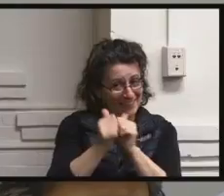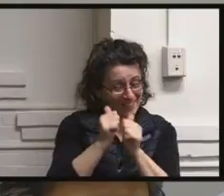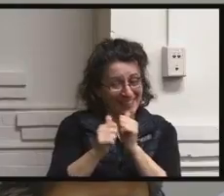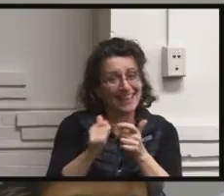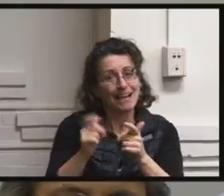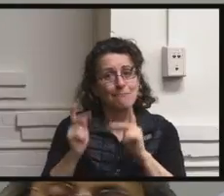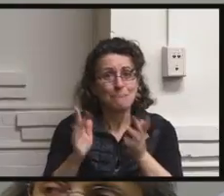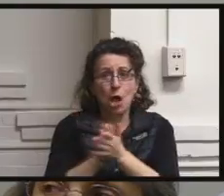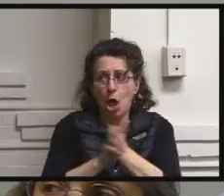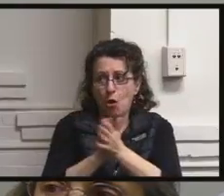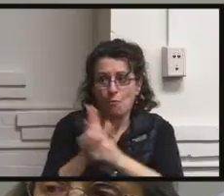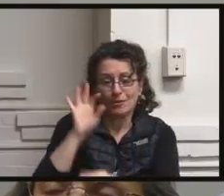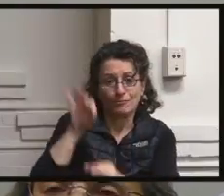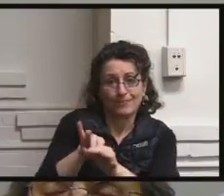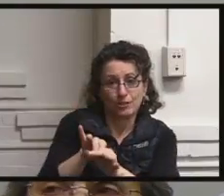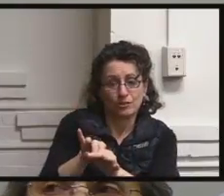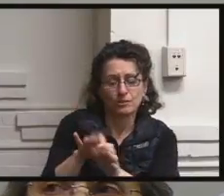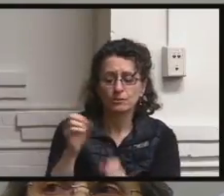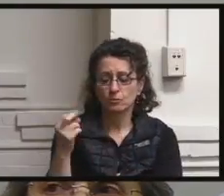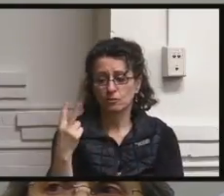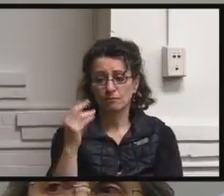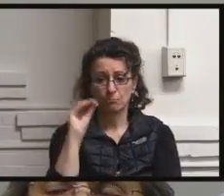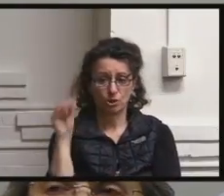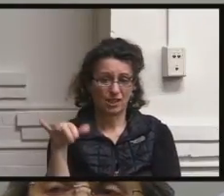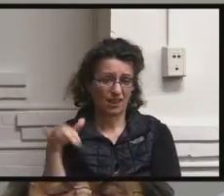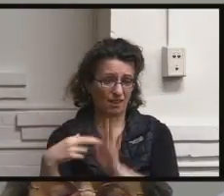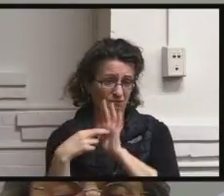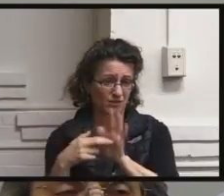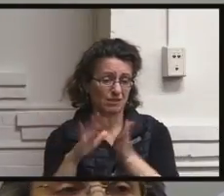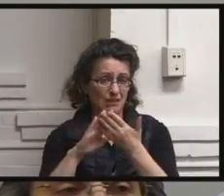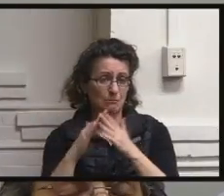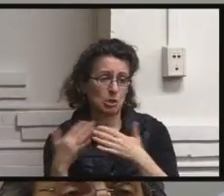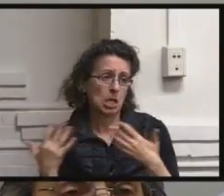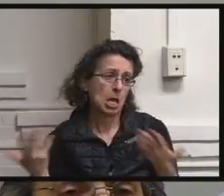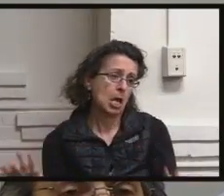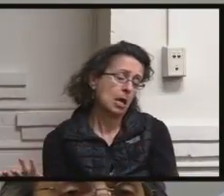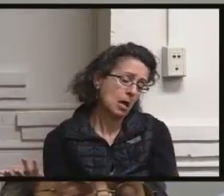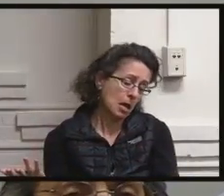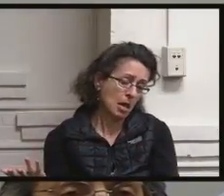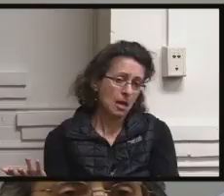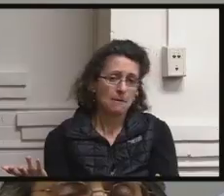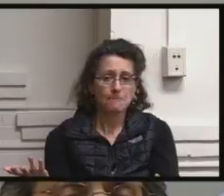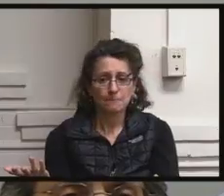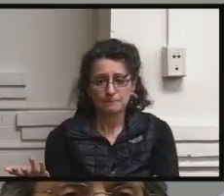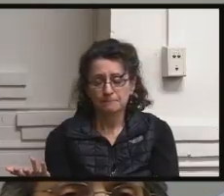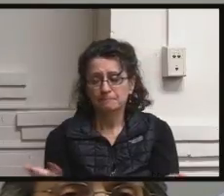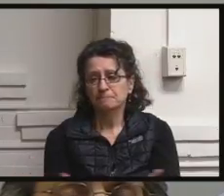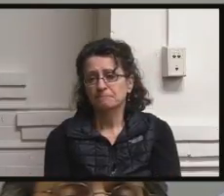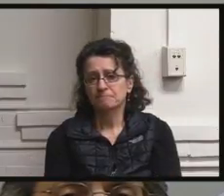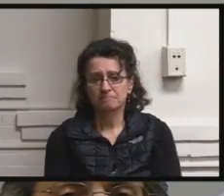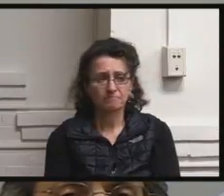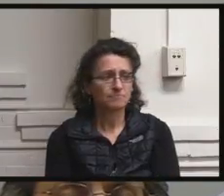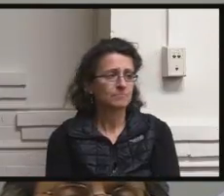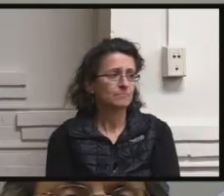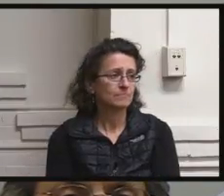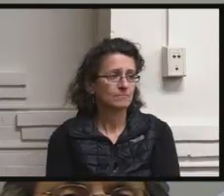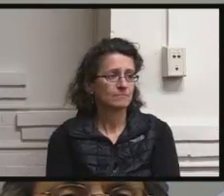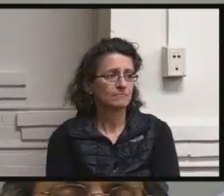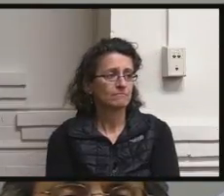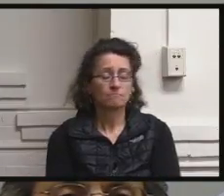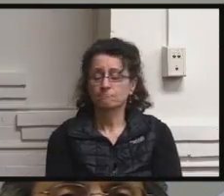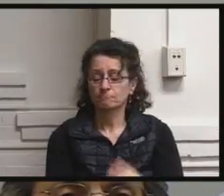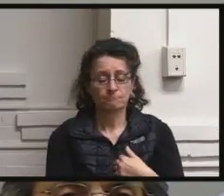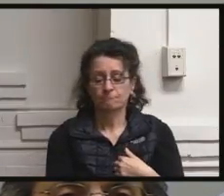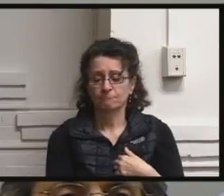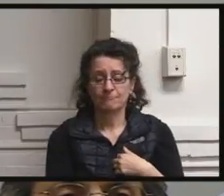well, 12%, is that indicative of the whole community? And as I said before, I still believe at the end of the day, it's